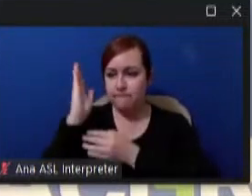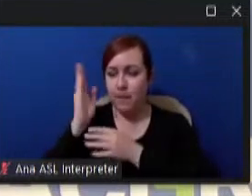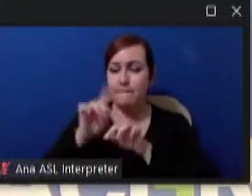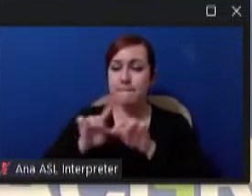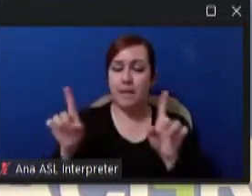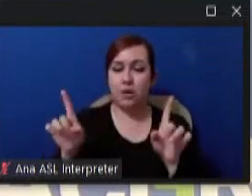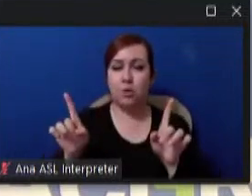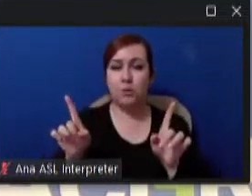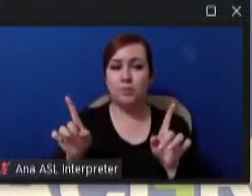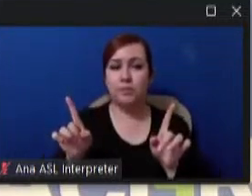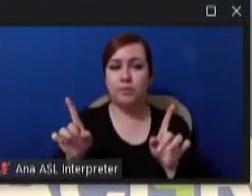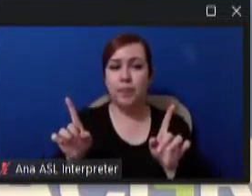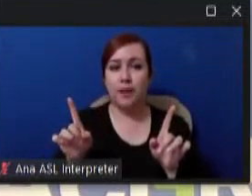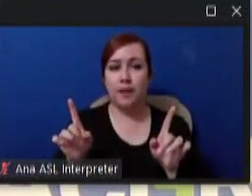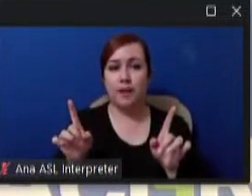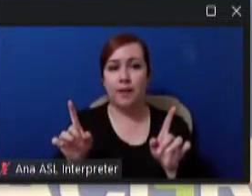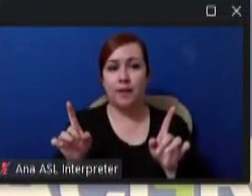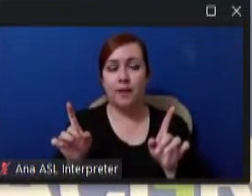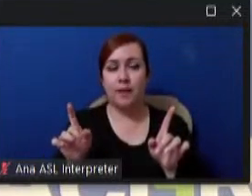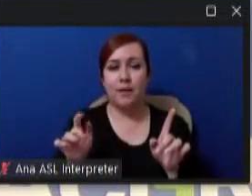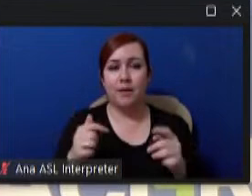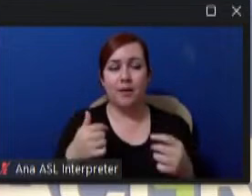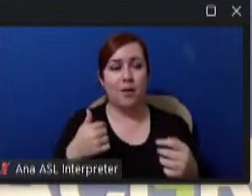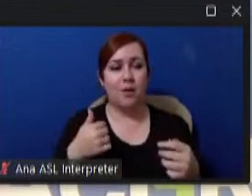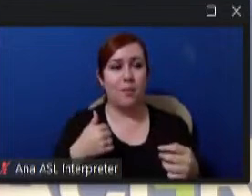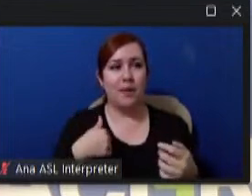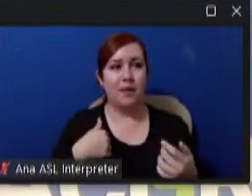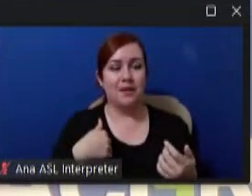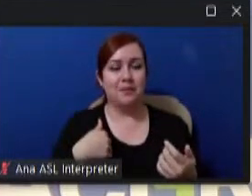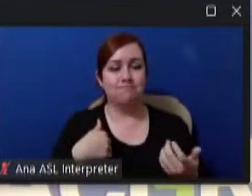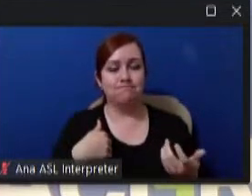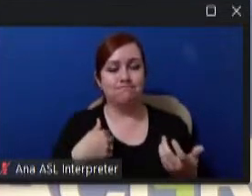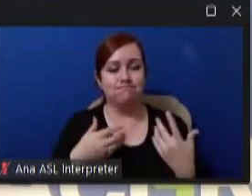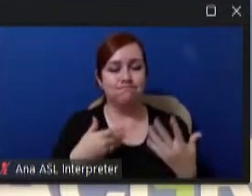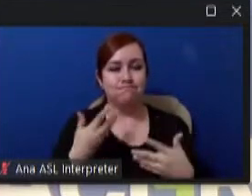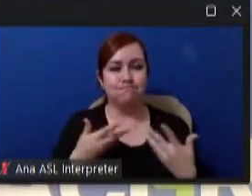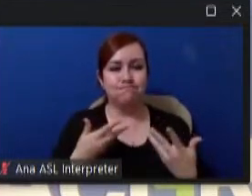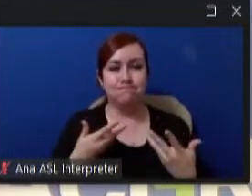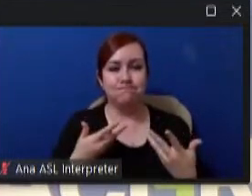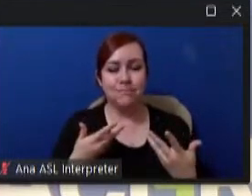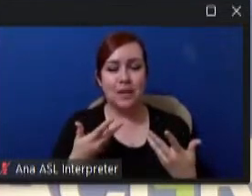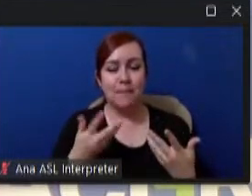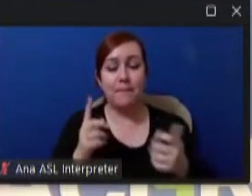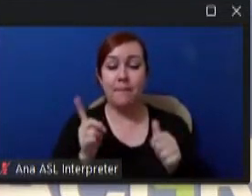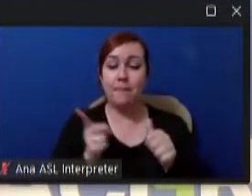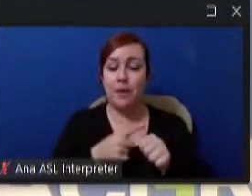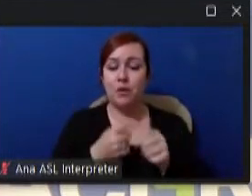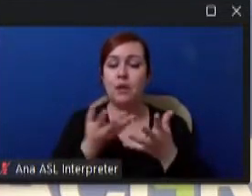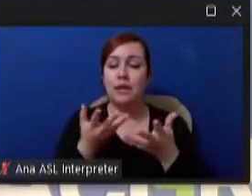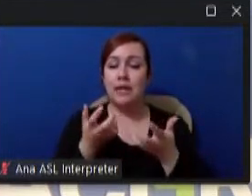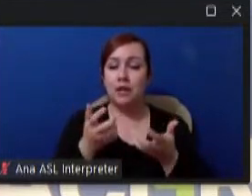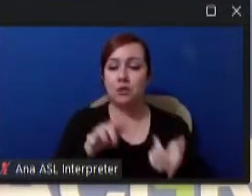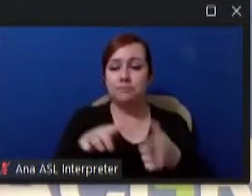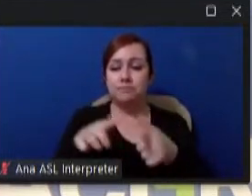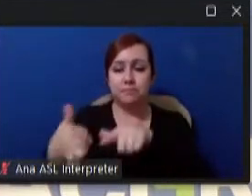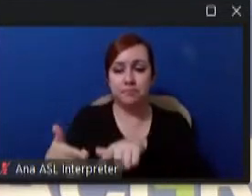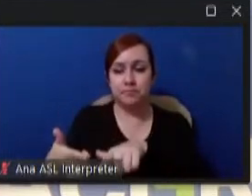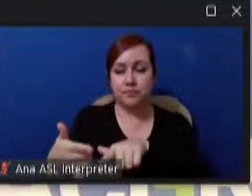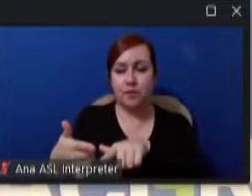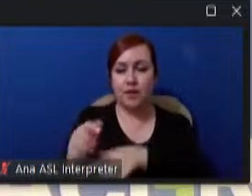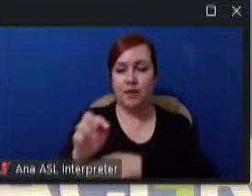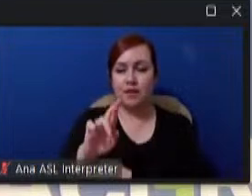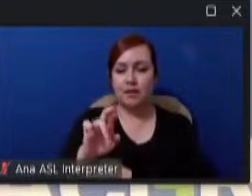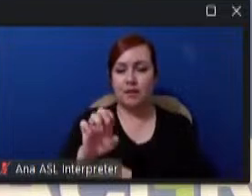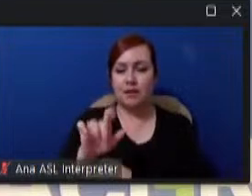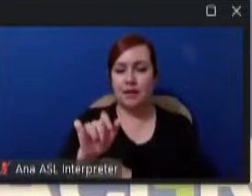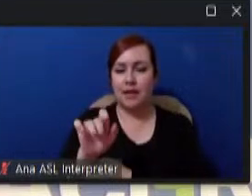speak later, but right now, as the rapporteur for childhood, I would like